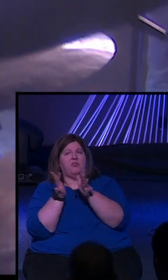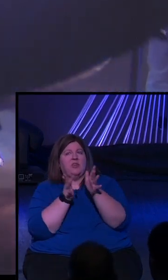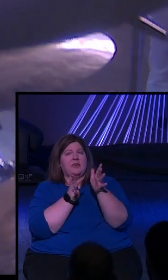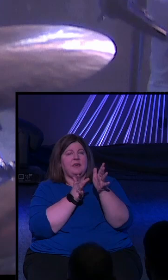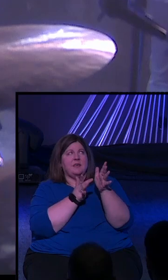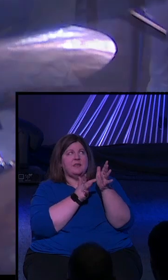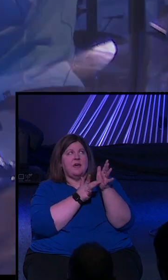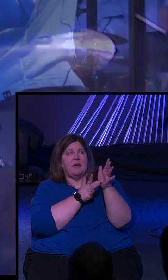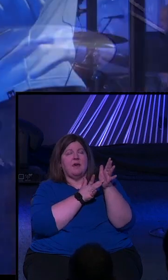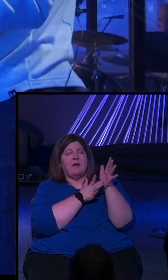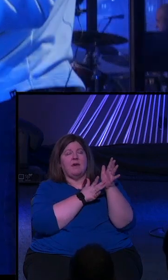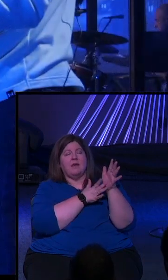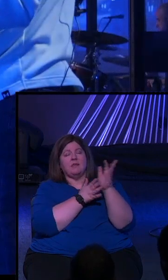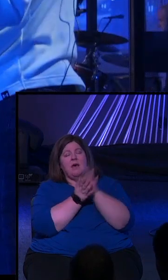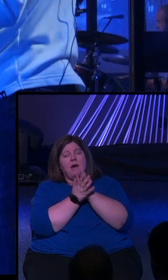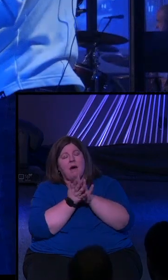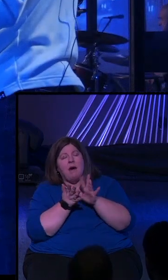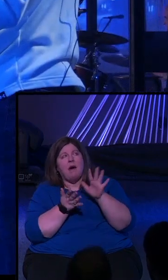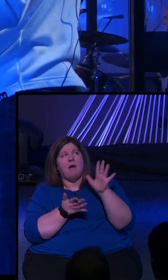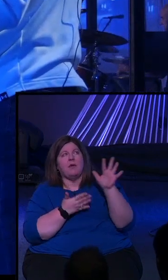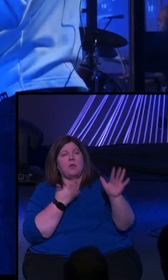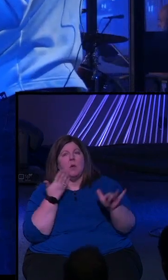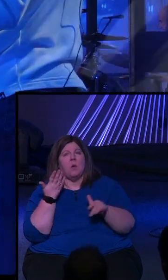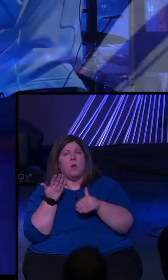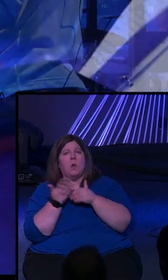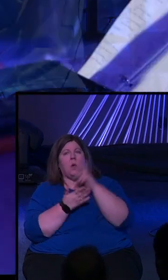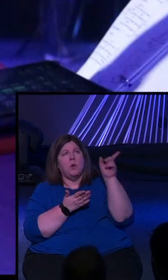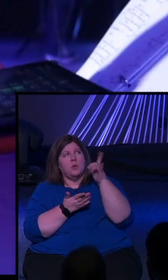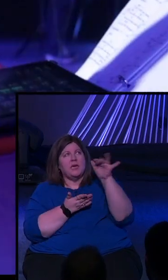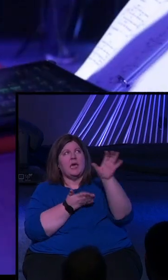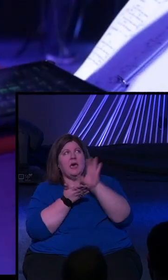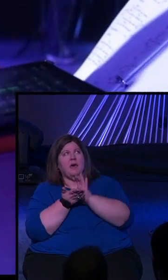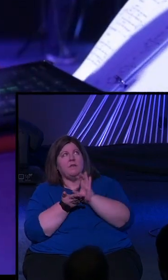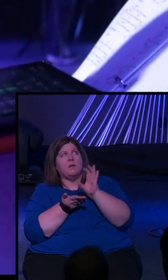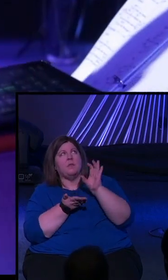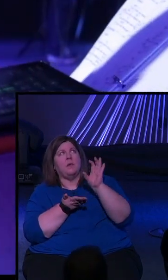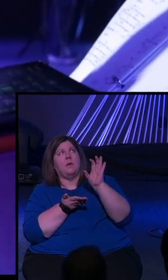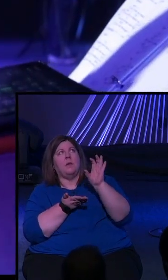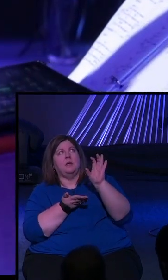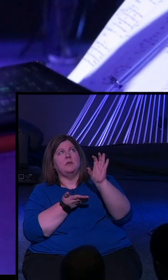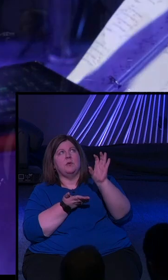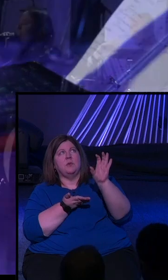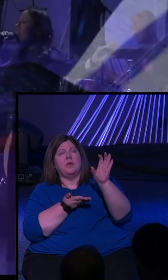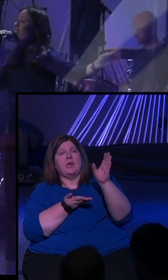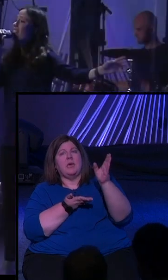only Jesus. All the glory evermore